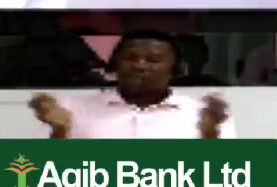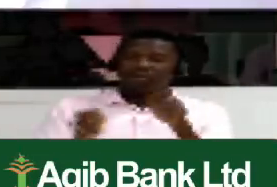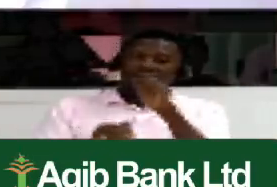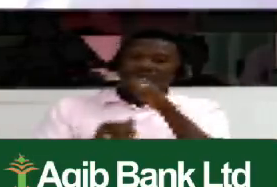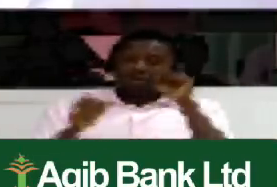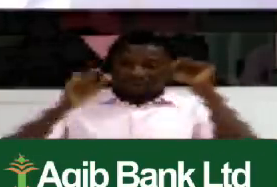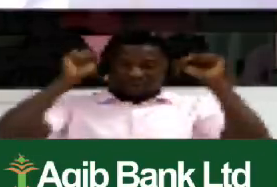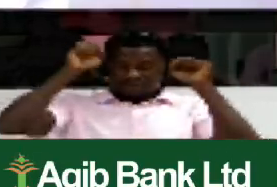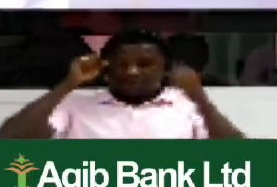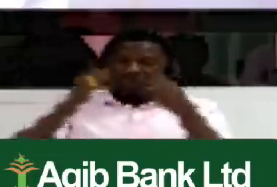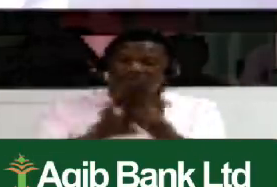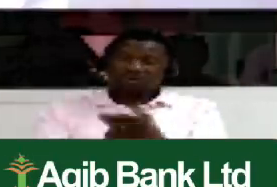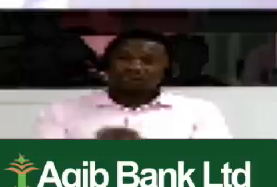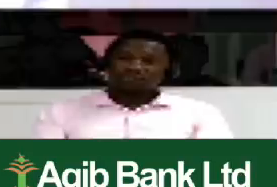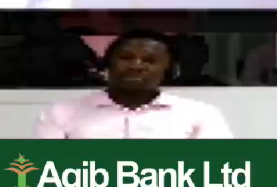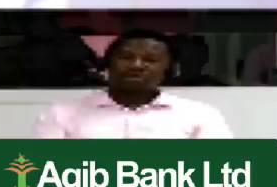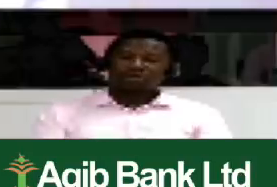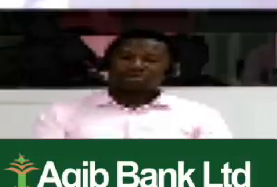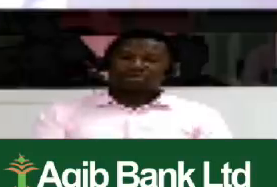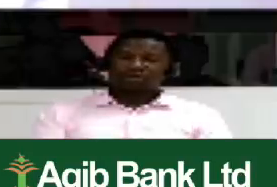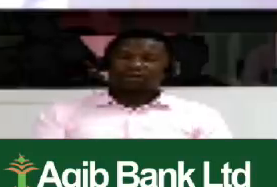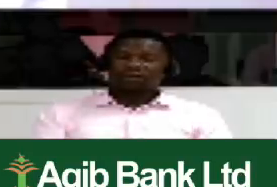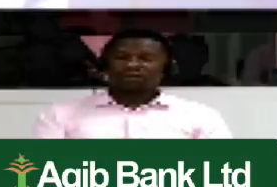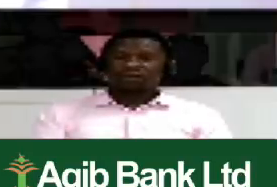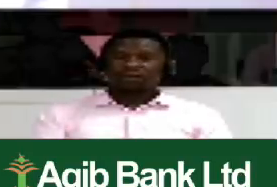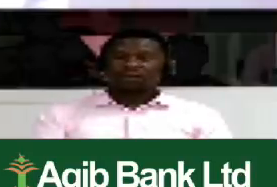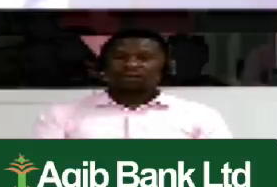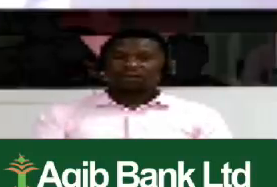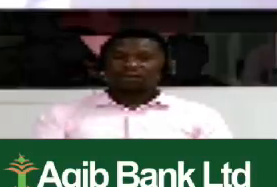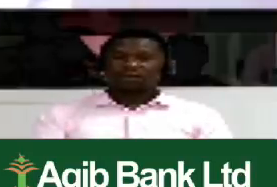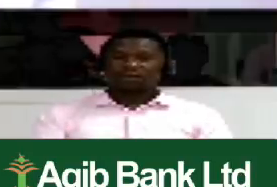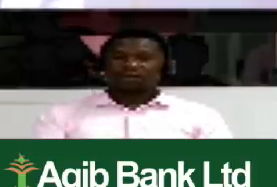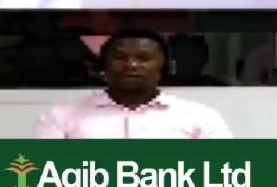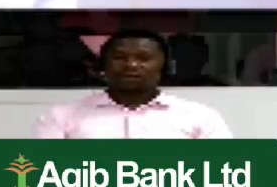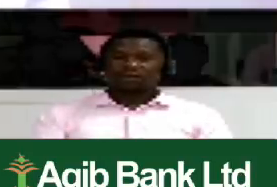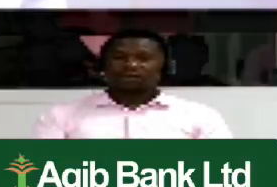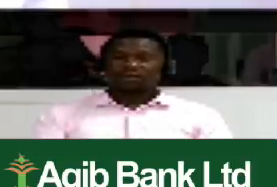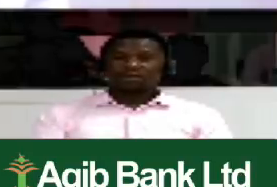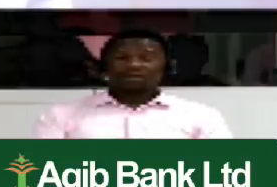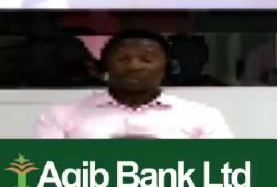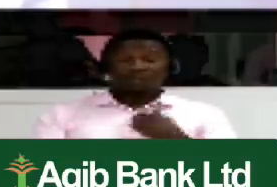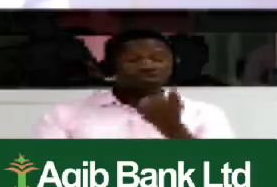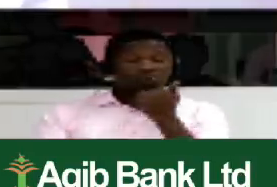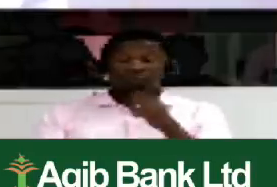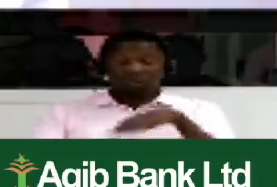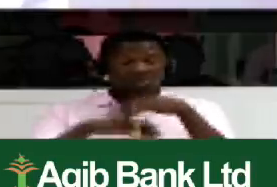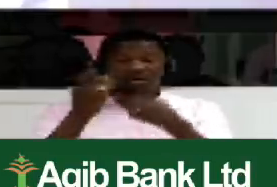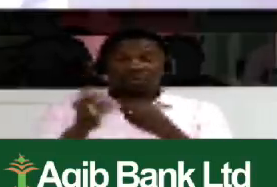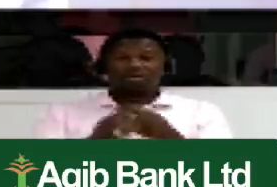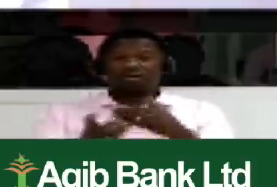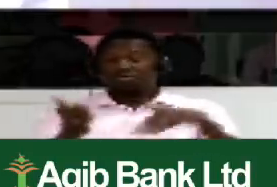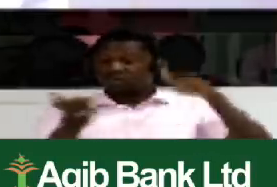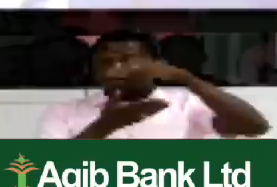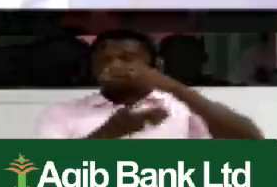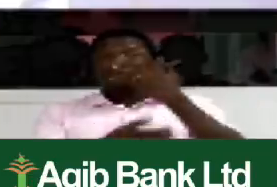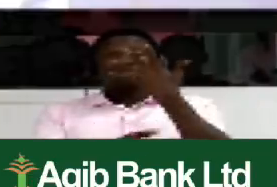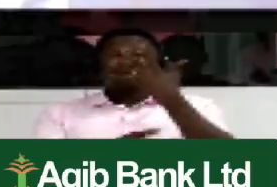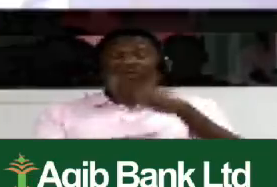This number could be close to above, well over, around 5,000.